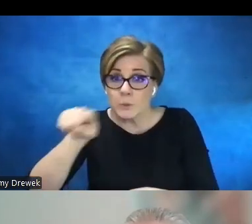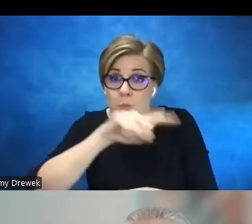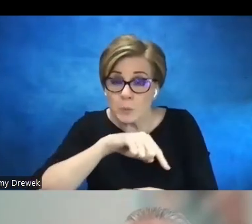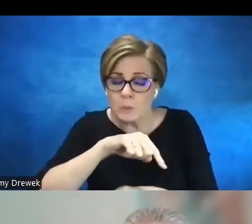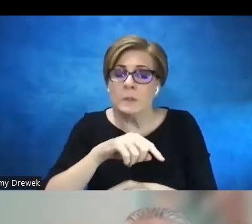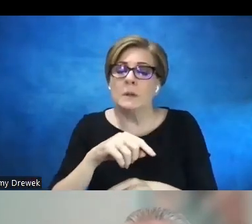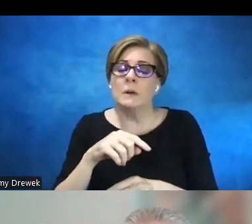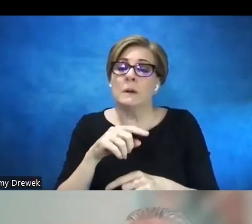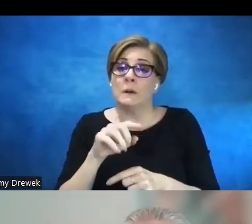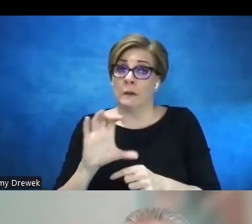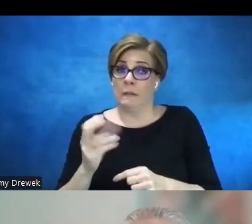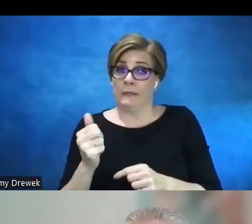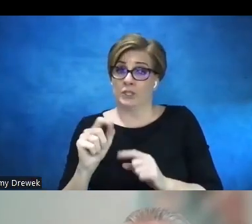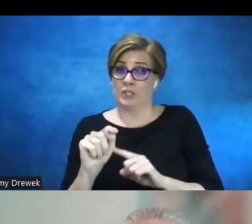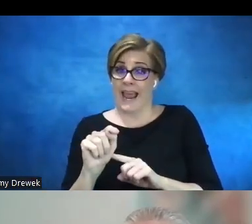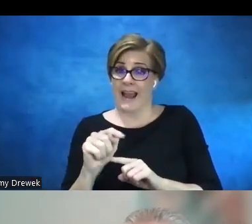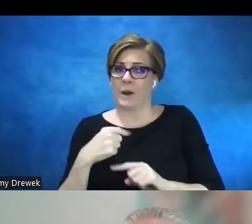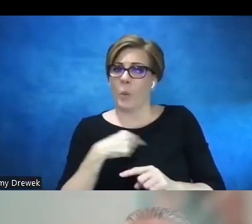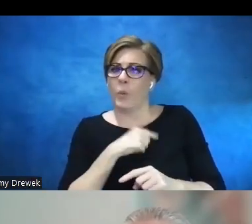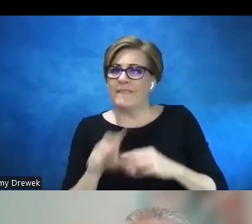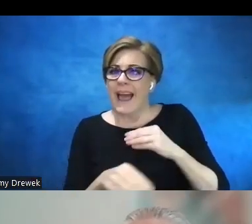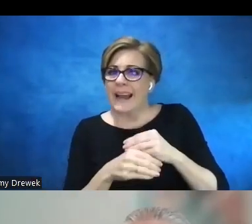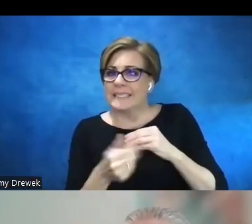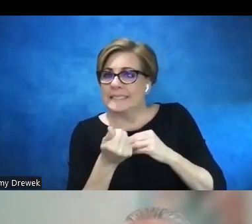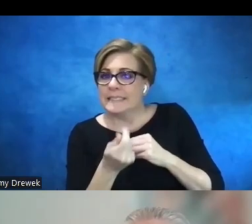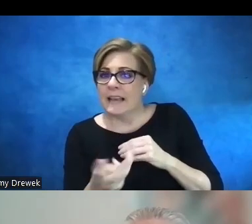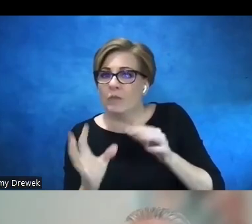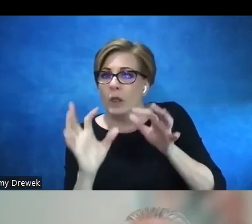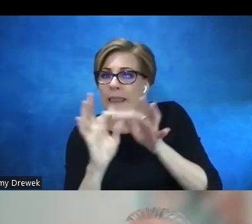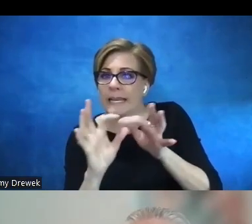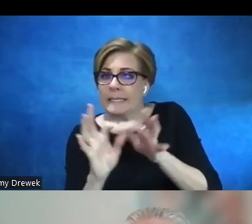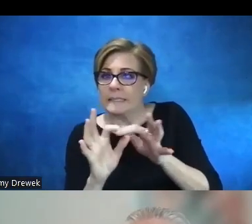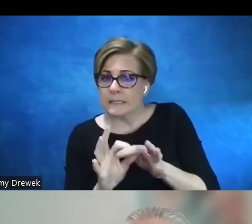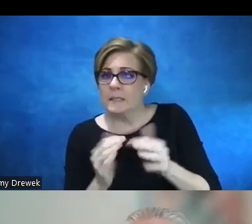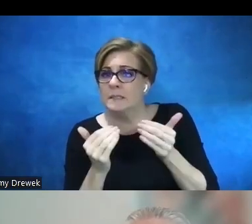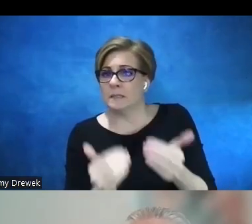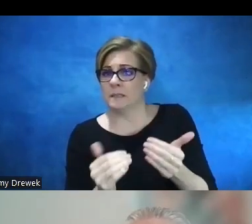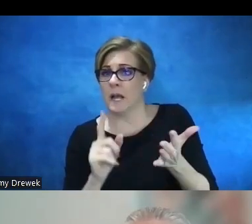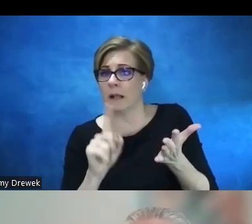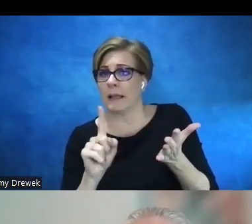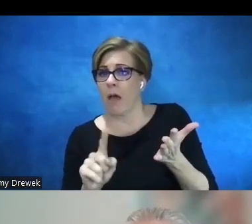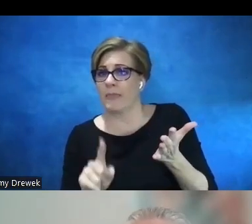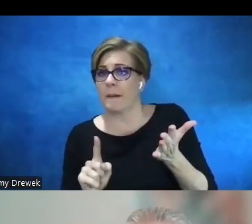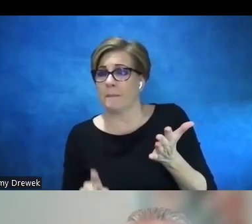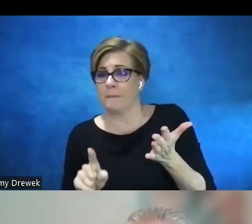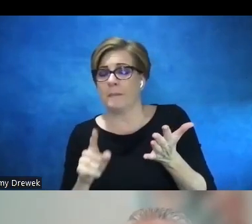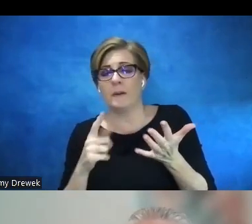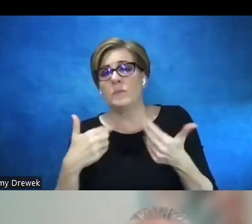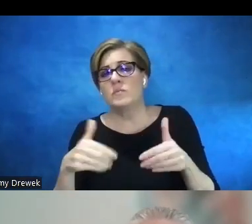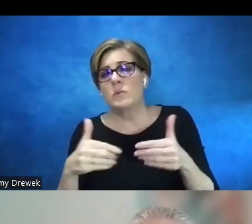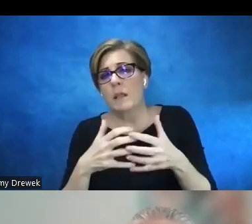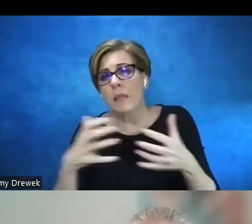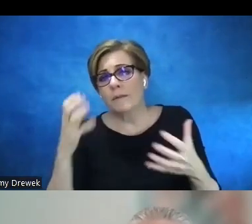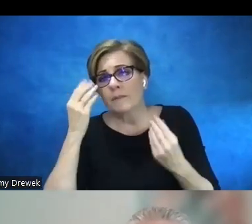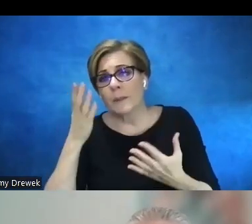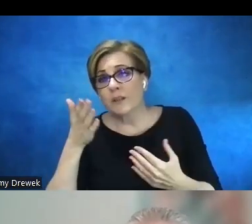links in the chat box that you want to go ahead and click on, because it contains a tremendous amount of material. But thank you,